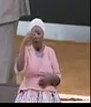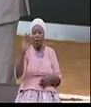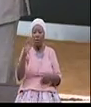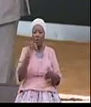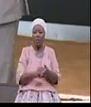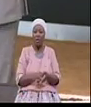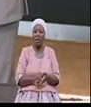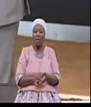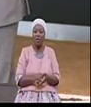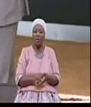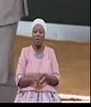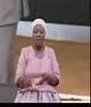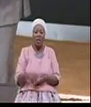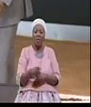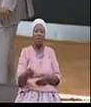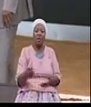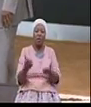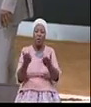that,